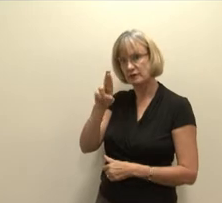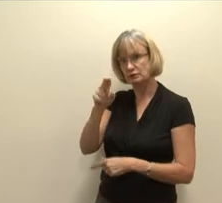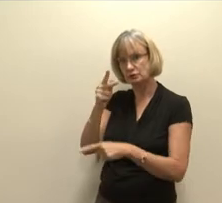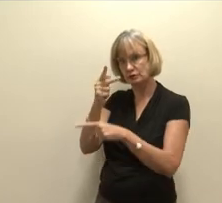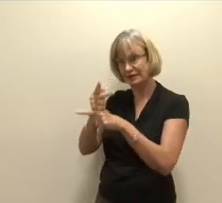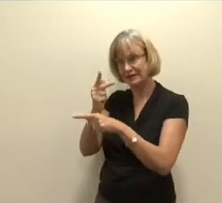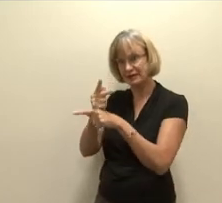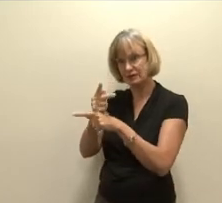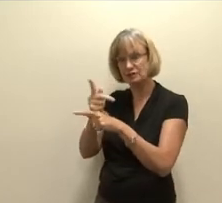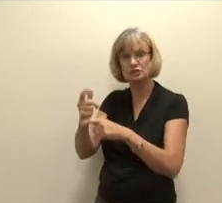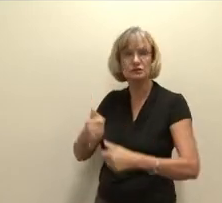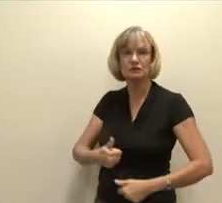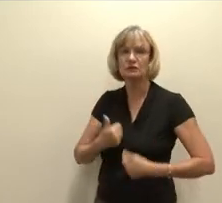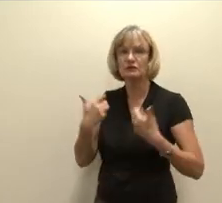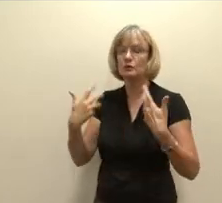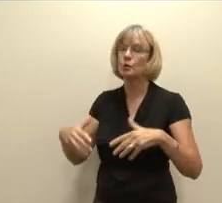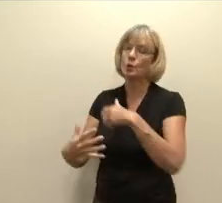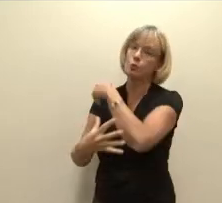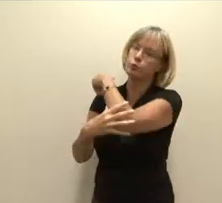She lived in poverty